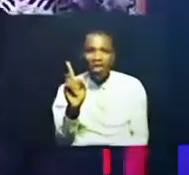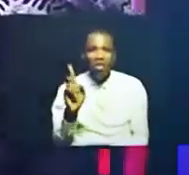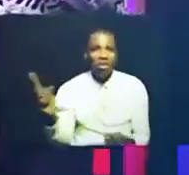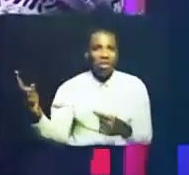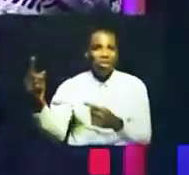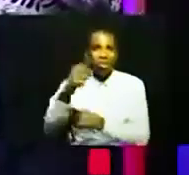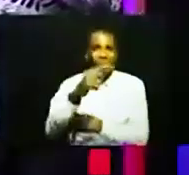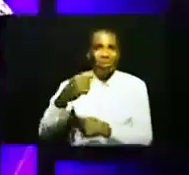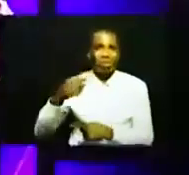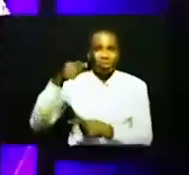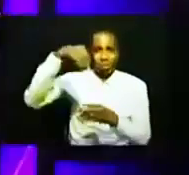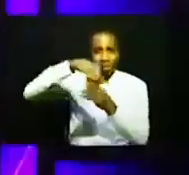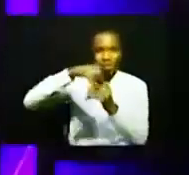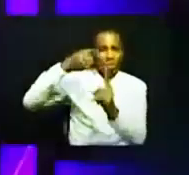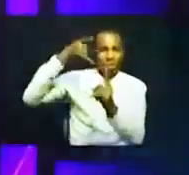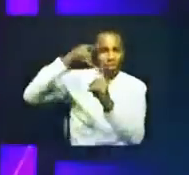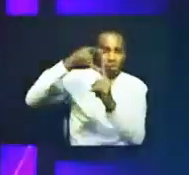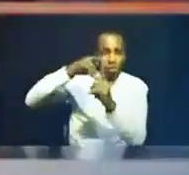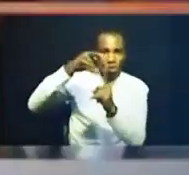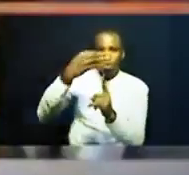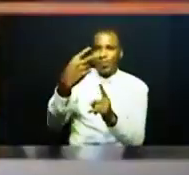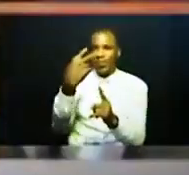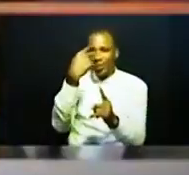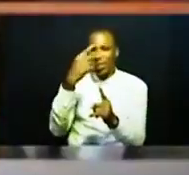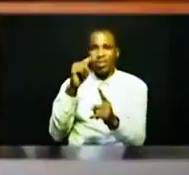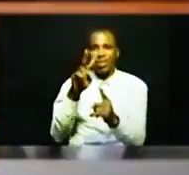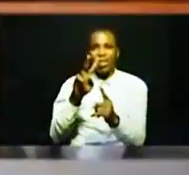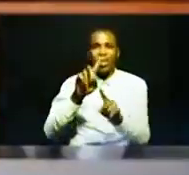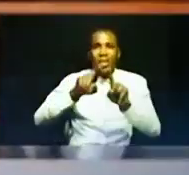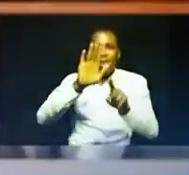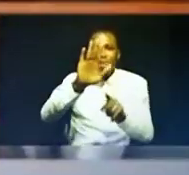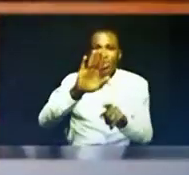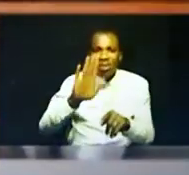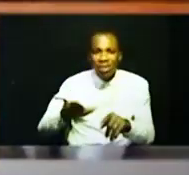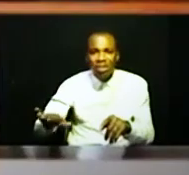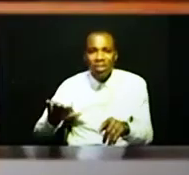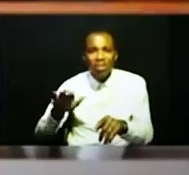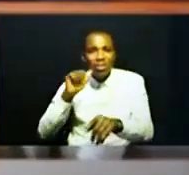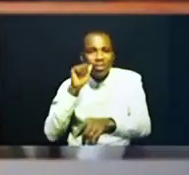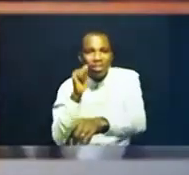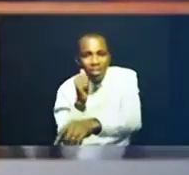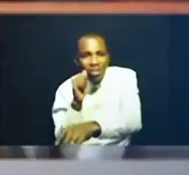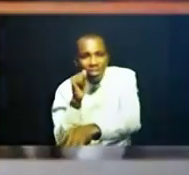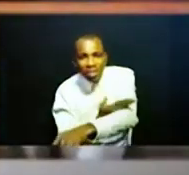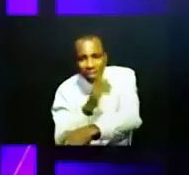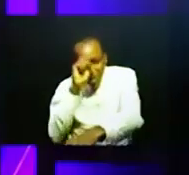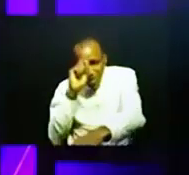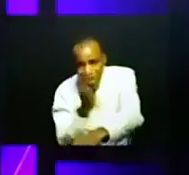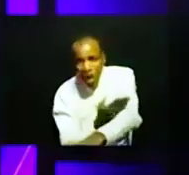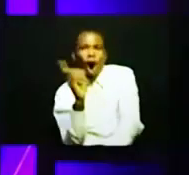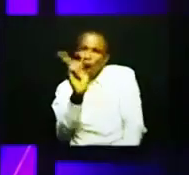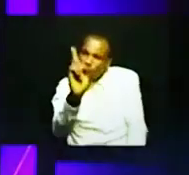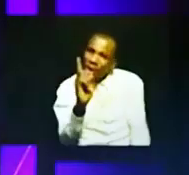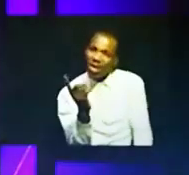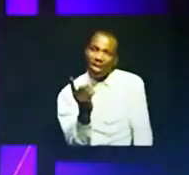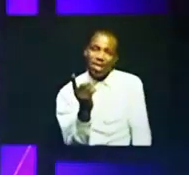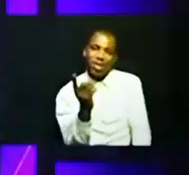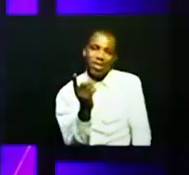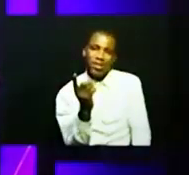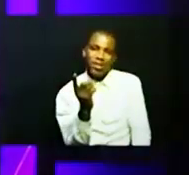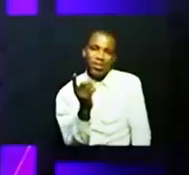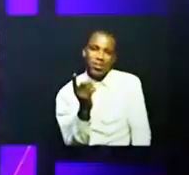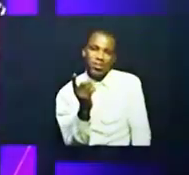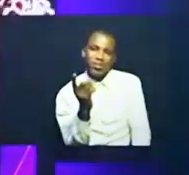are here on the Zoom. Today you are watching me. But where is your child?